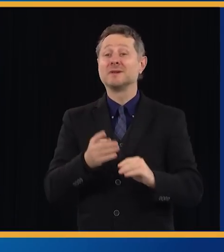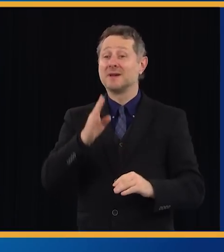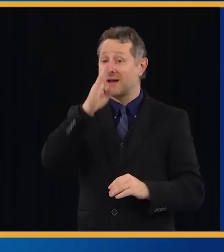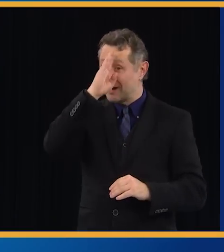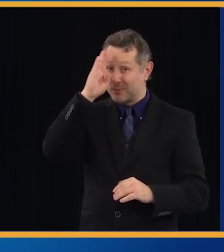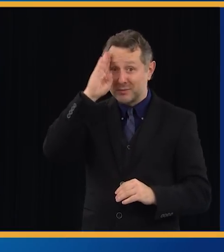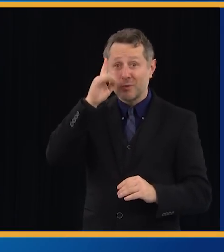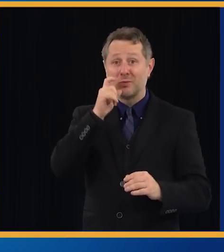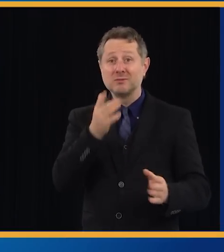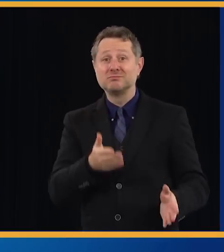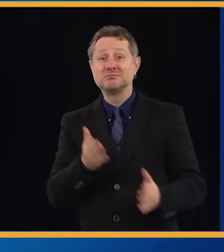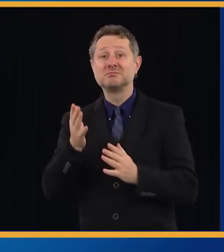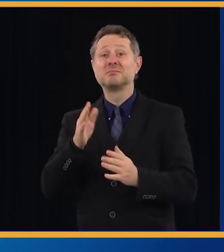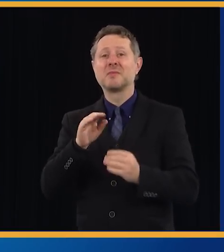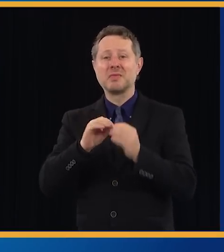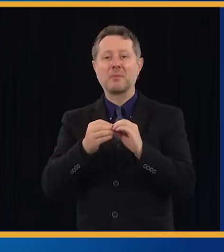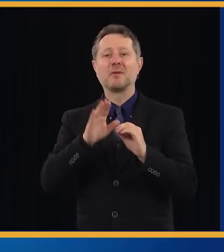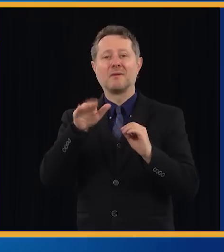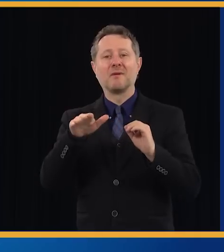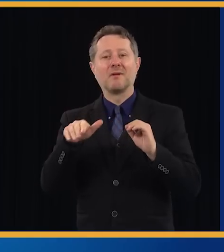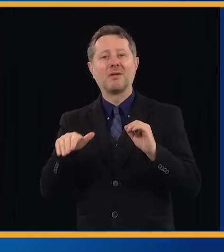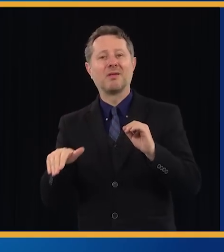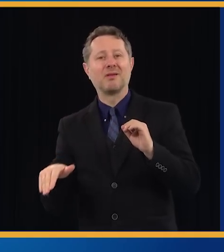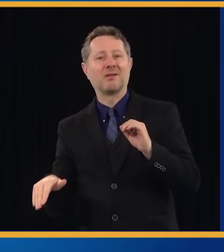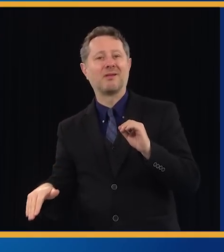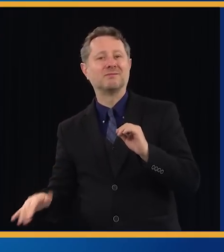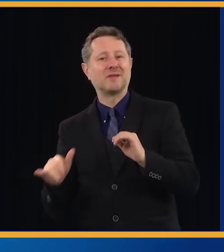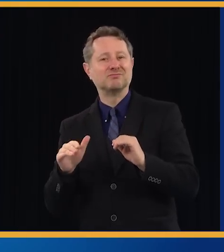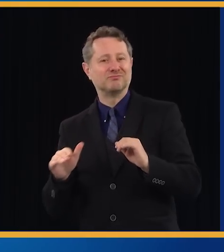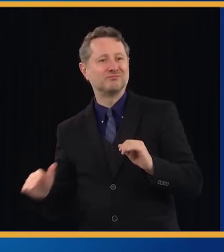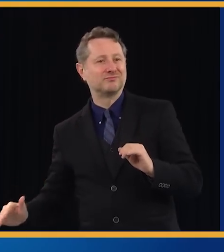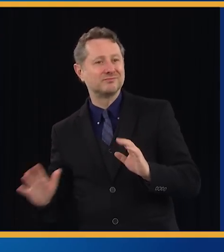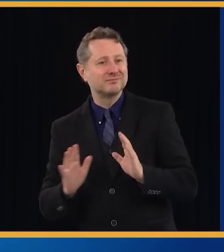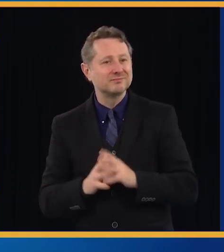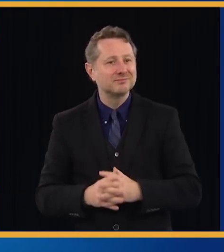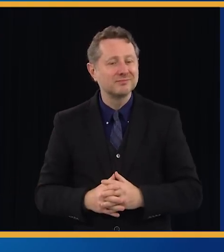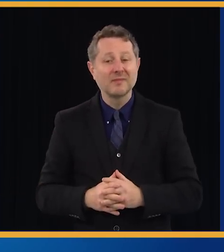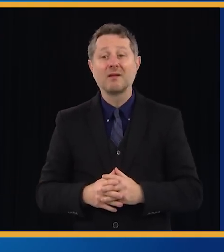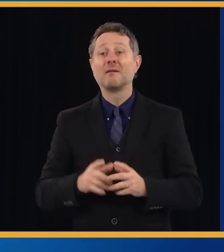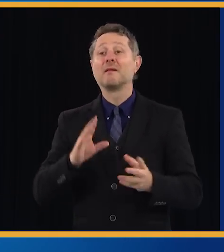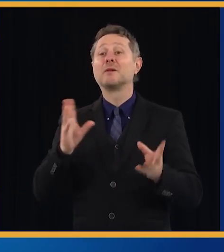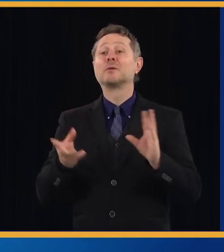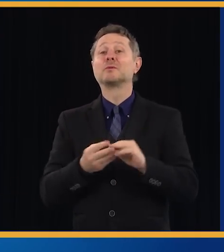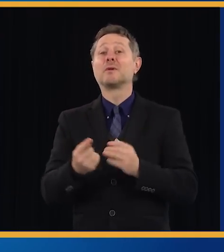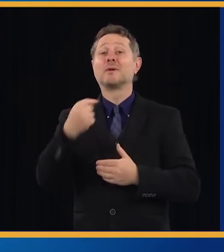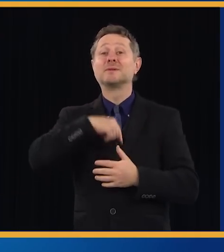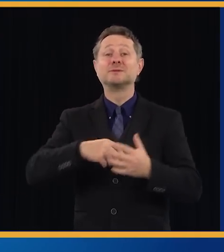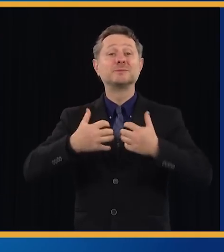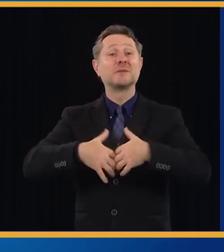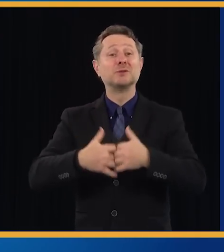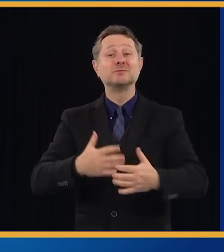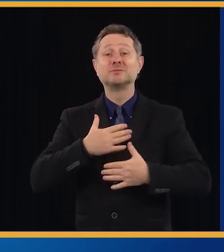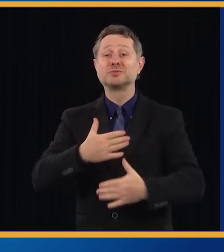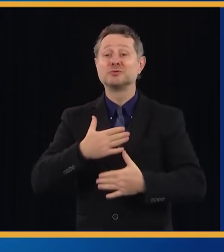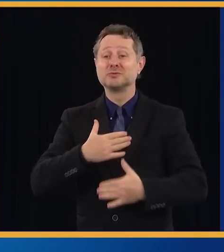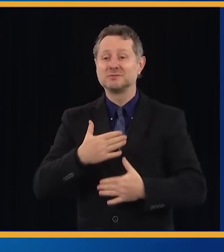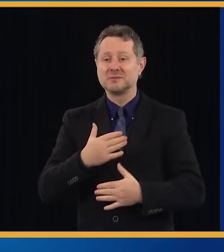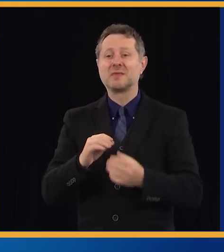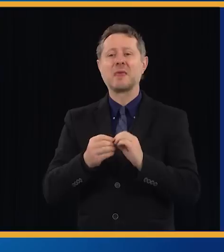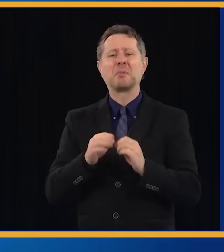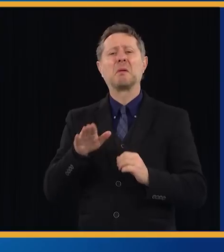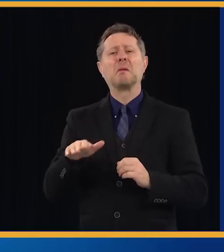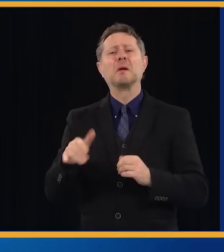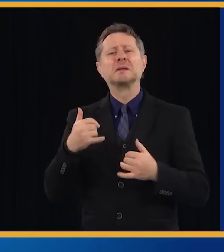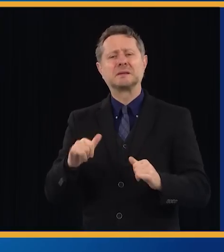and down a little bit, but it's clearly down. Number of intubations bounces a little bit, but it's also clearly